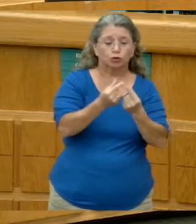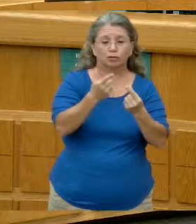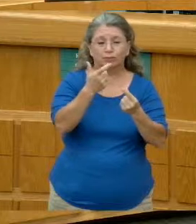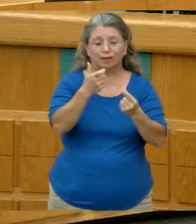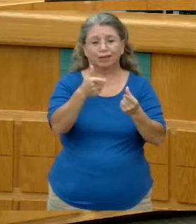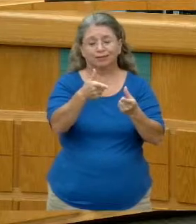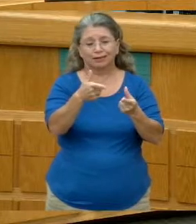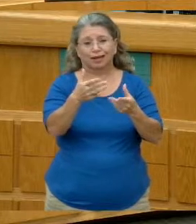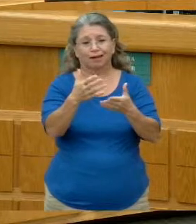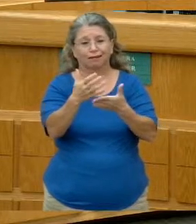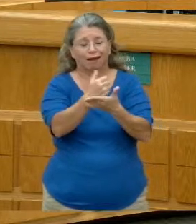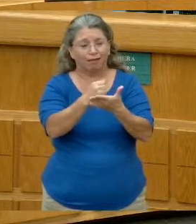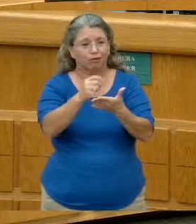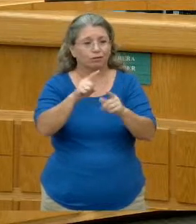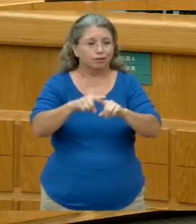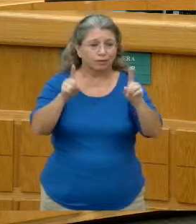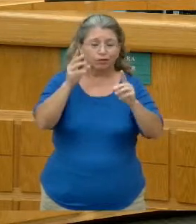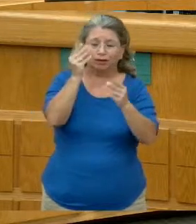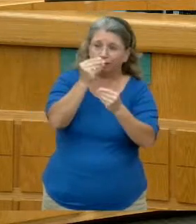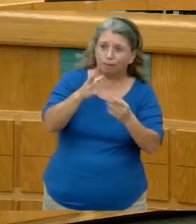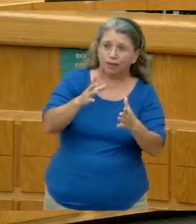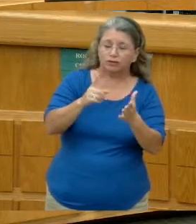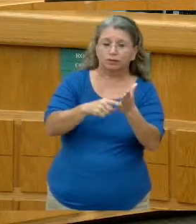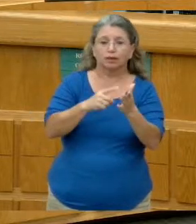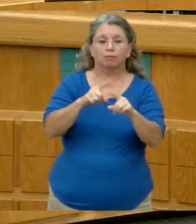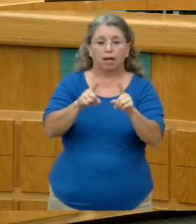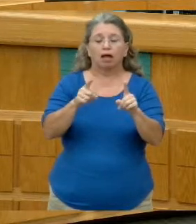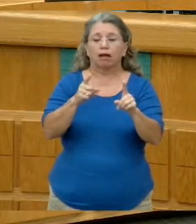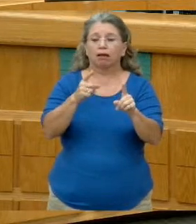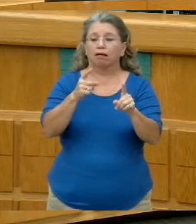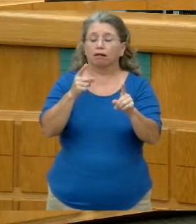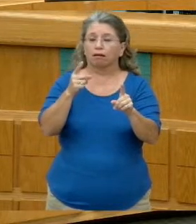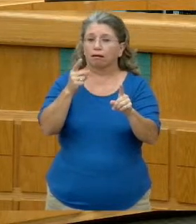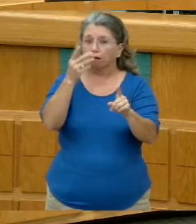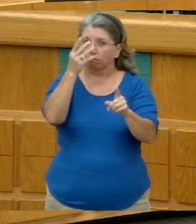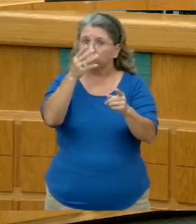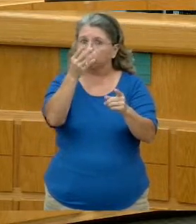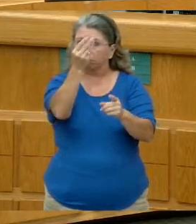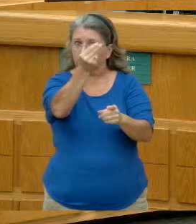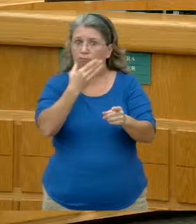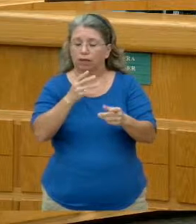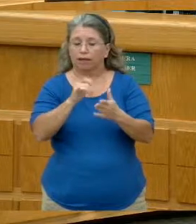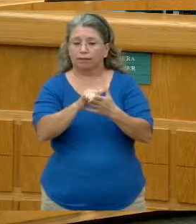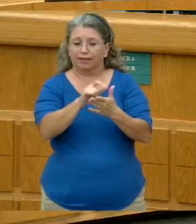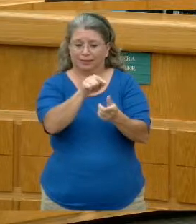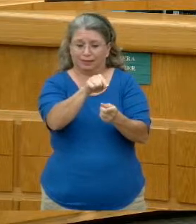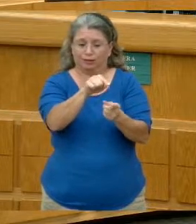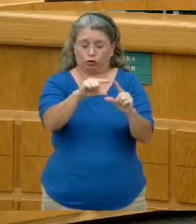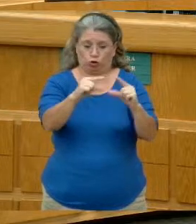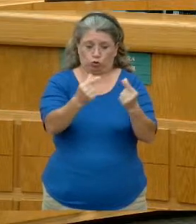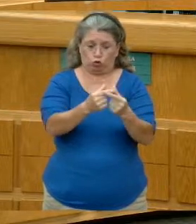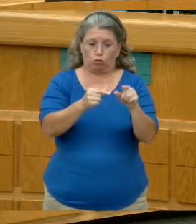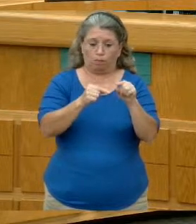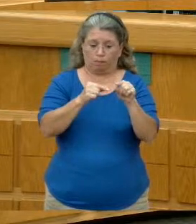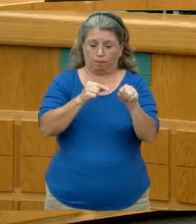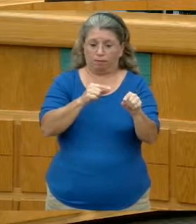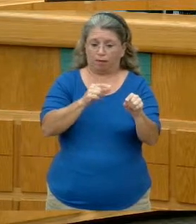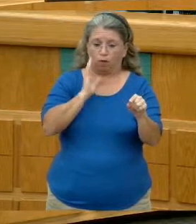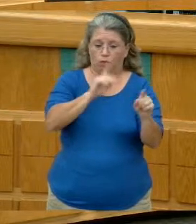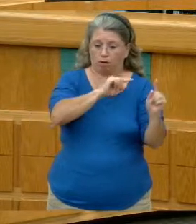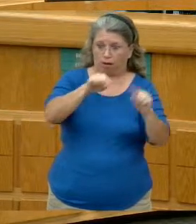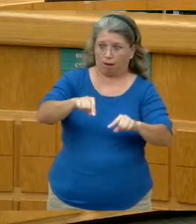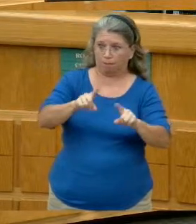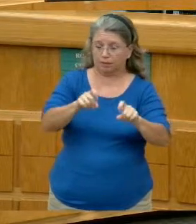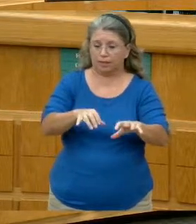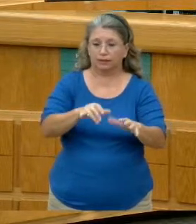information that you have to collect. But I have been told with this particular group, they are kind of the phasing in of